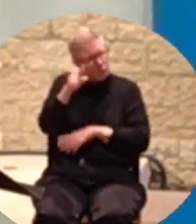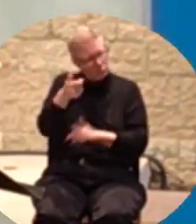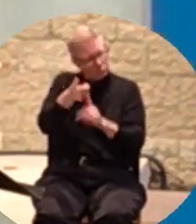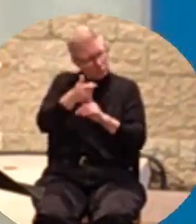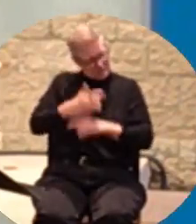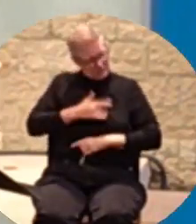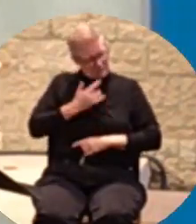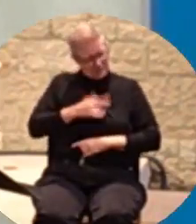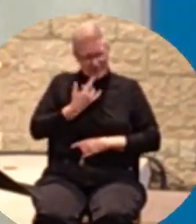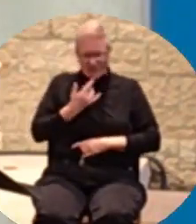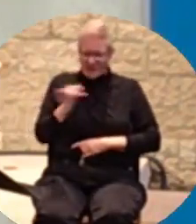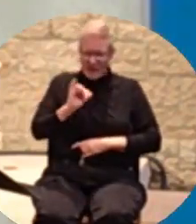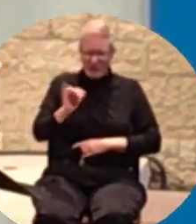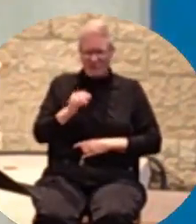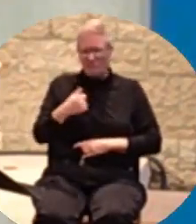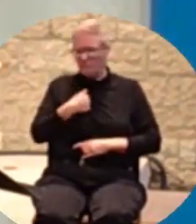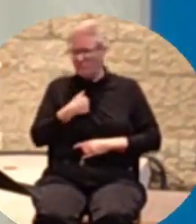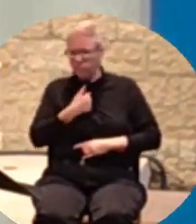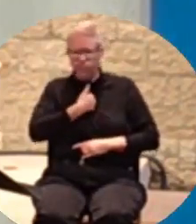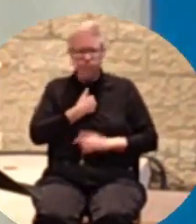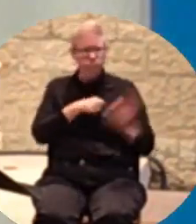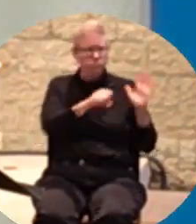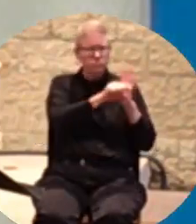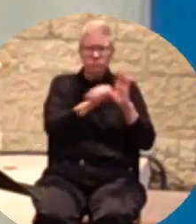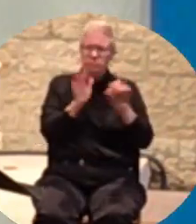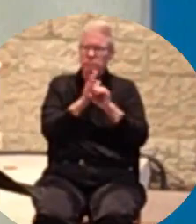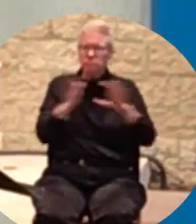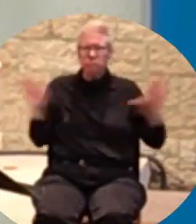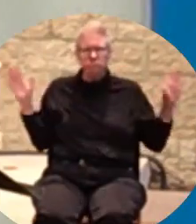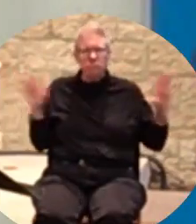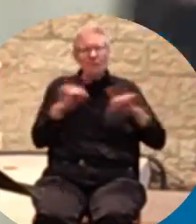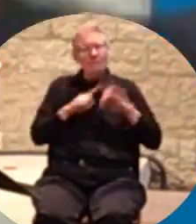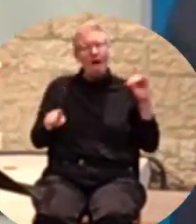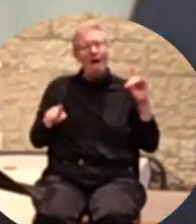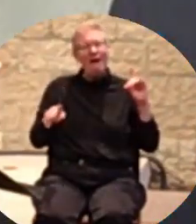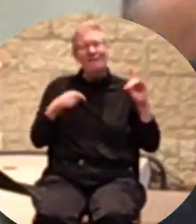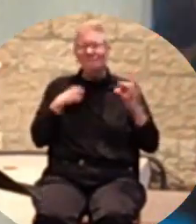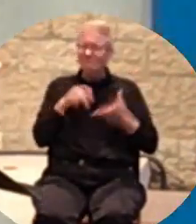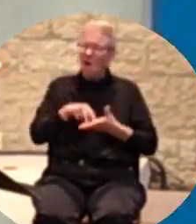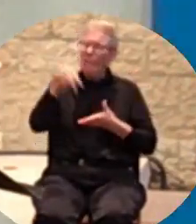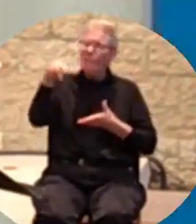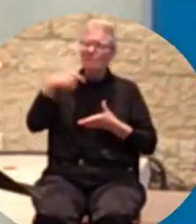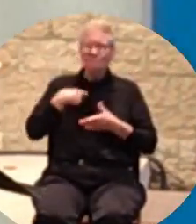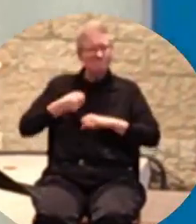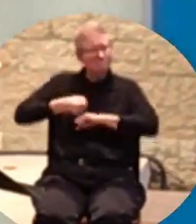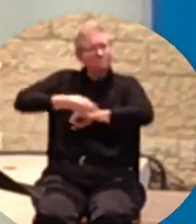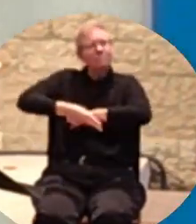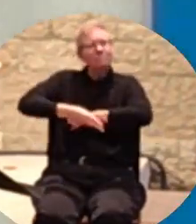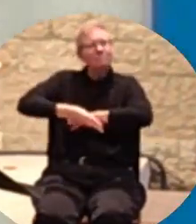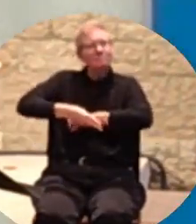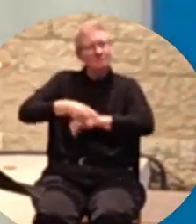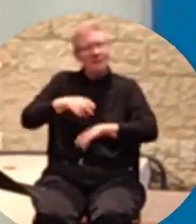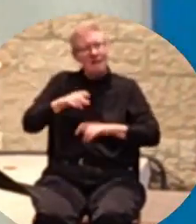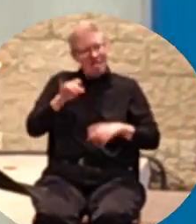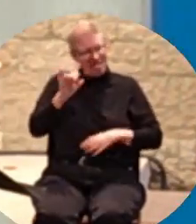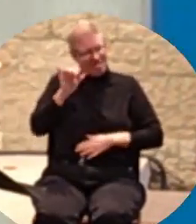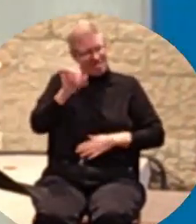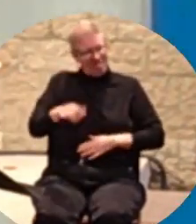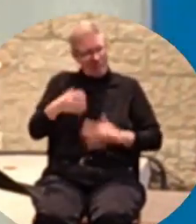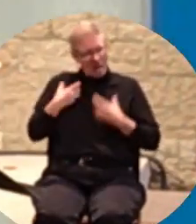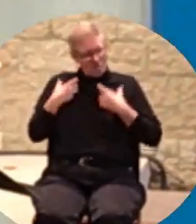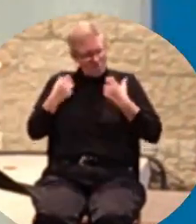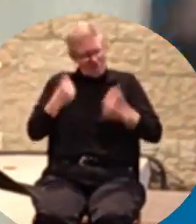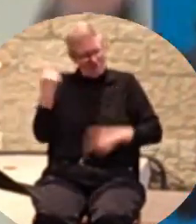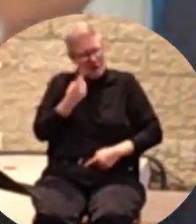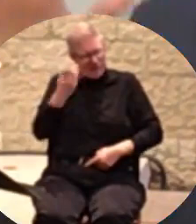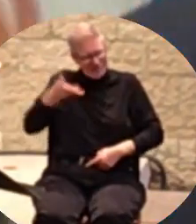it. And know that that same power that helped you overcome that is constantly there. Identify that.